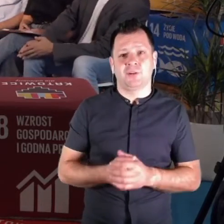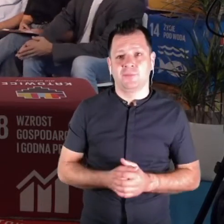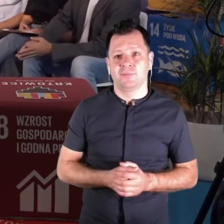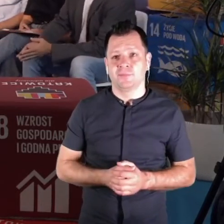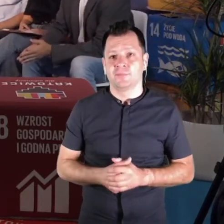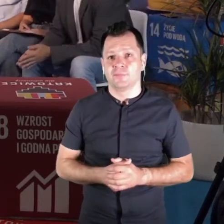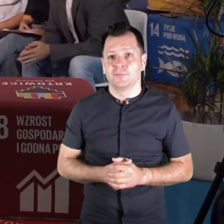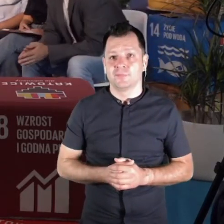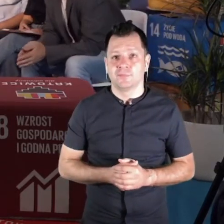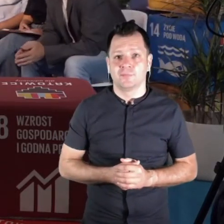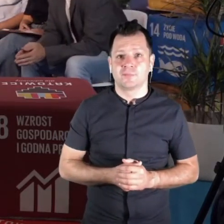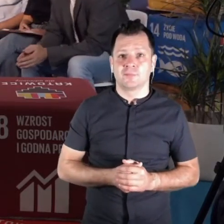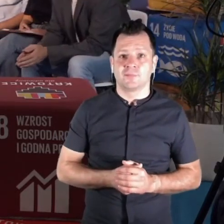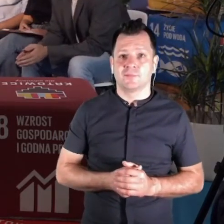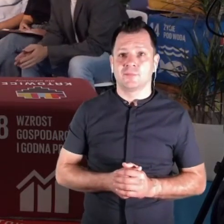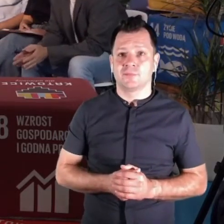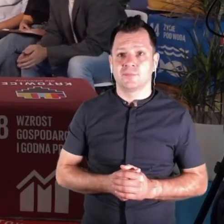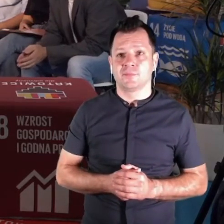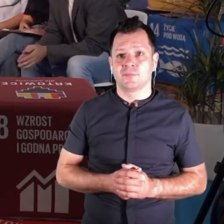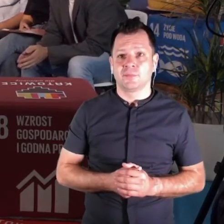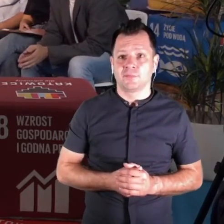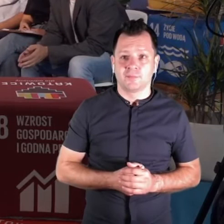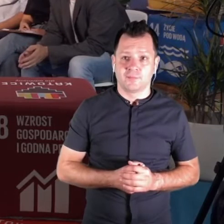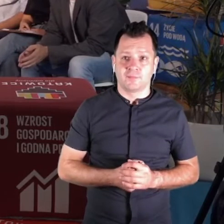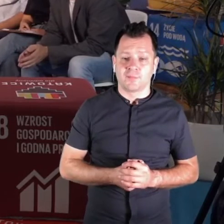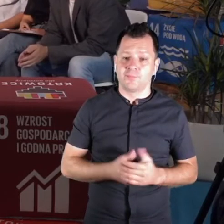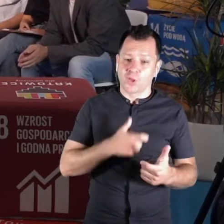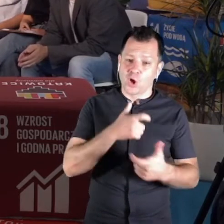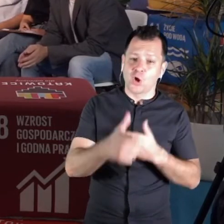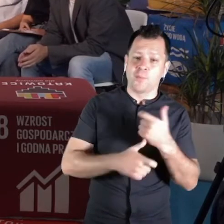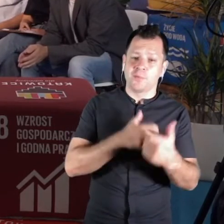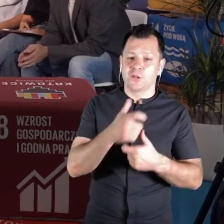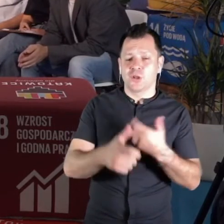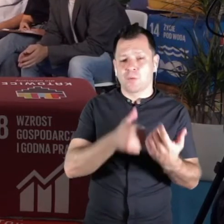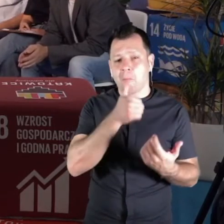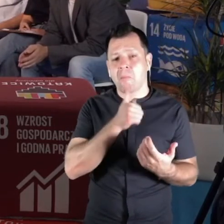We also prototype with sensors, and we have a little